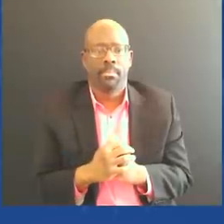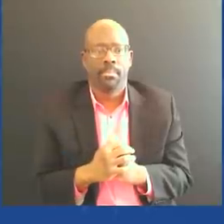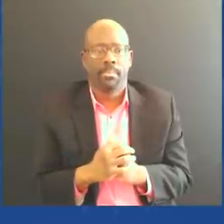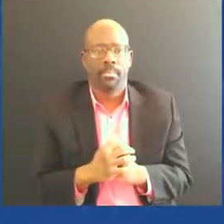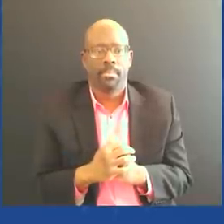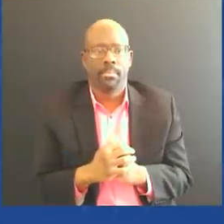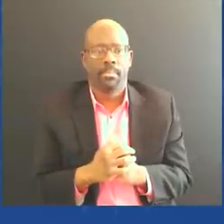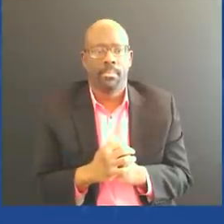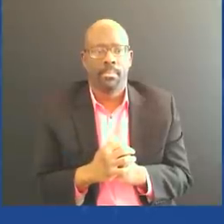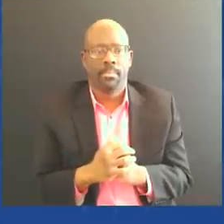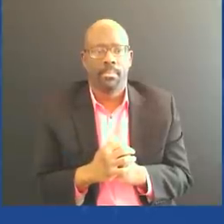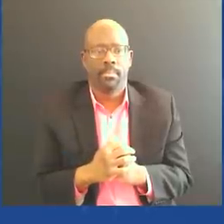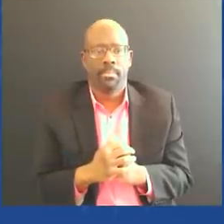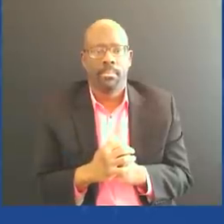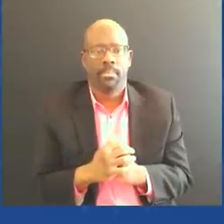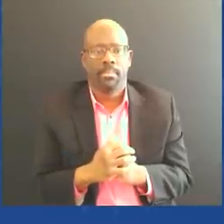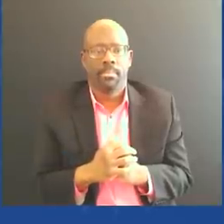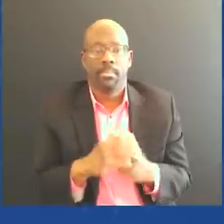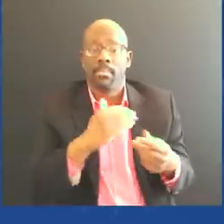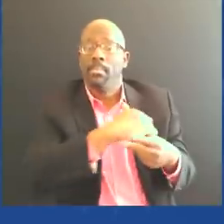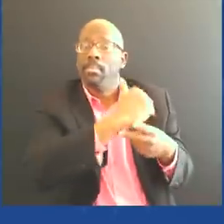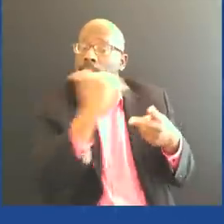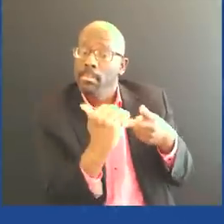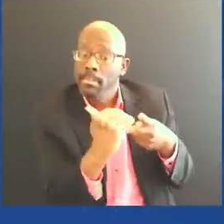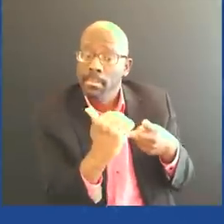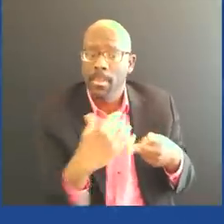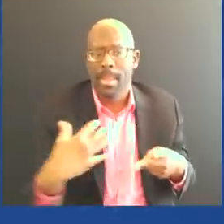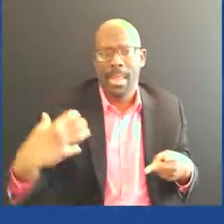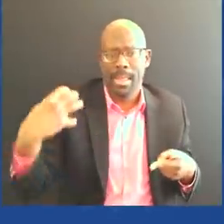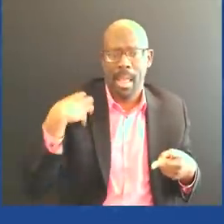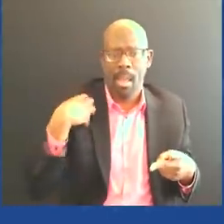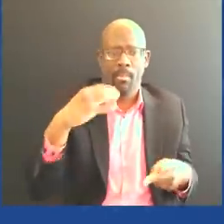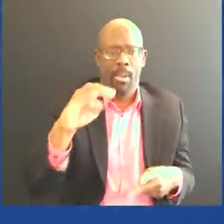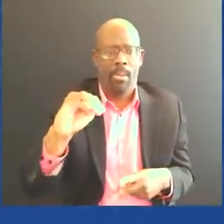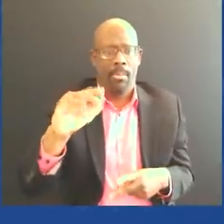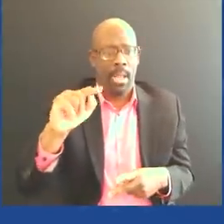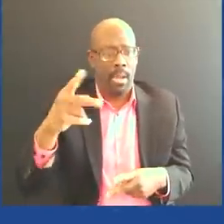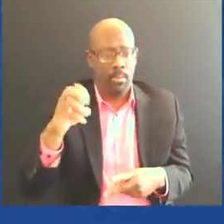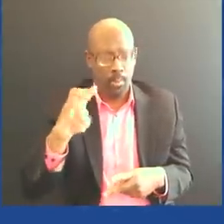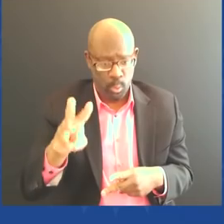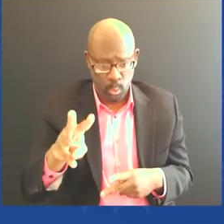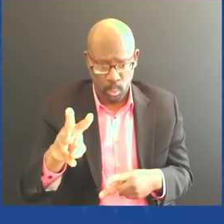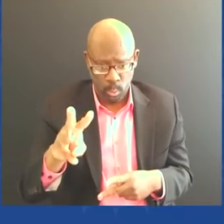Captain Matthew Boland, United States Navy, Commander, Submarine Squadron 12.